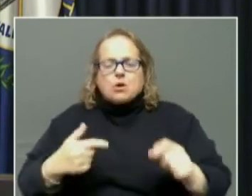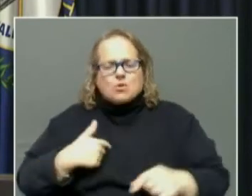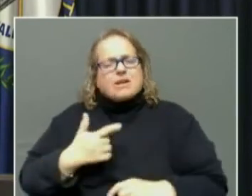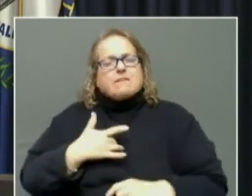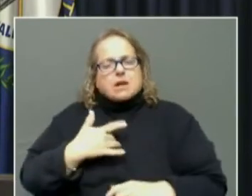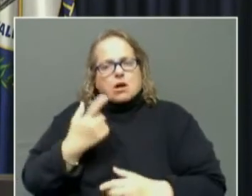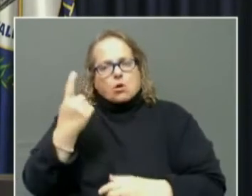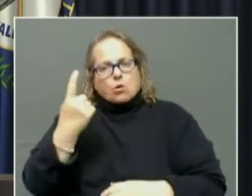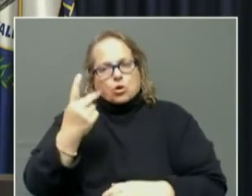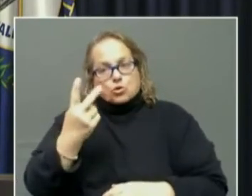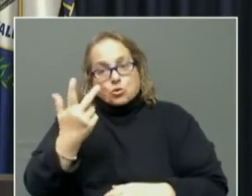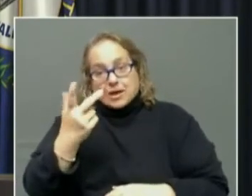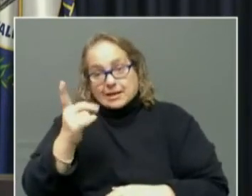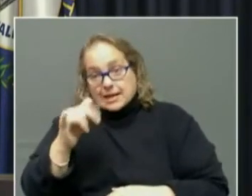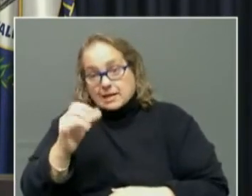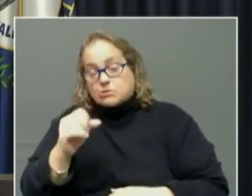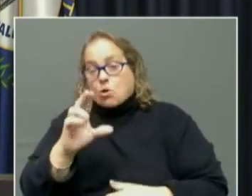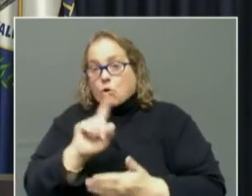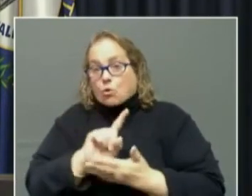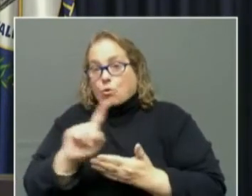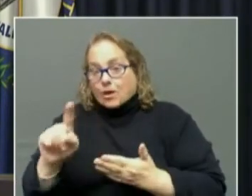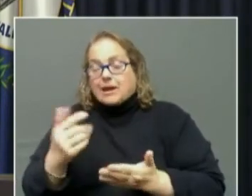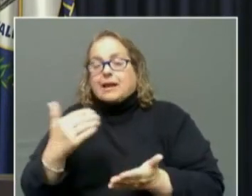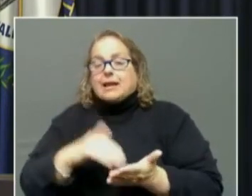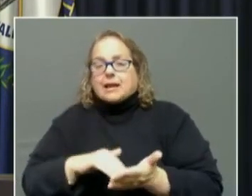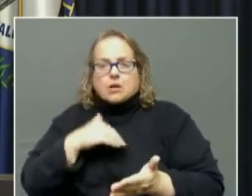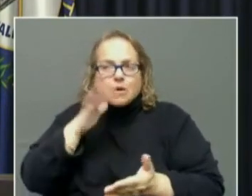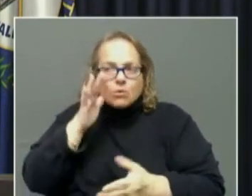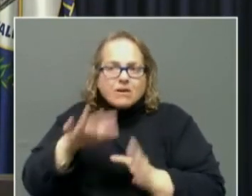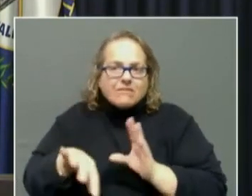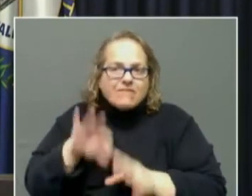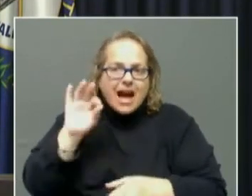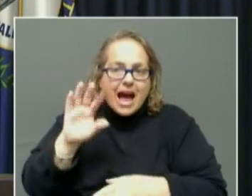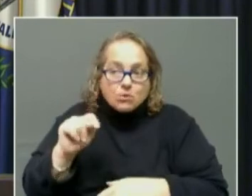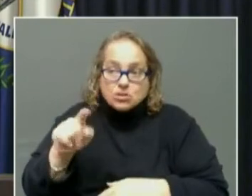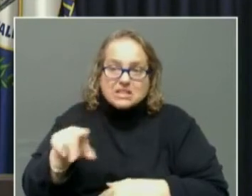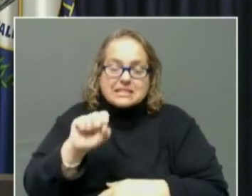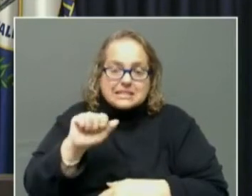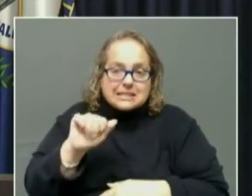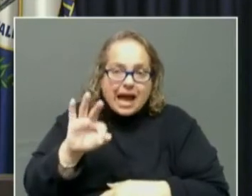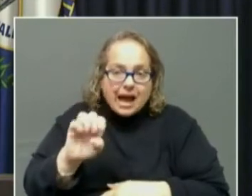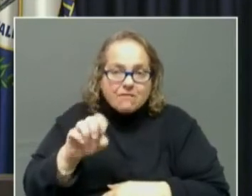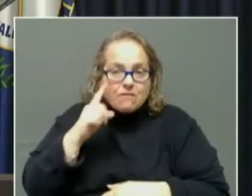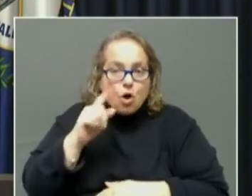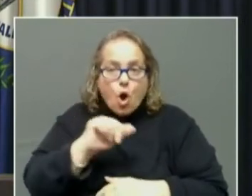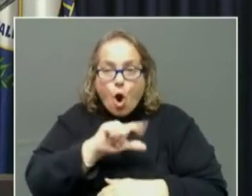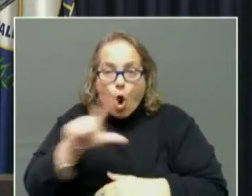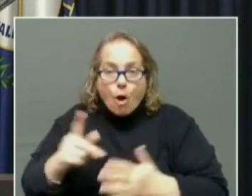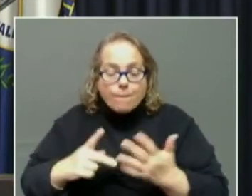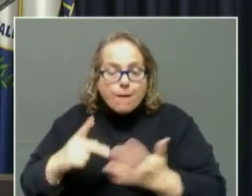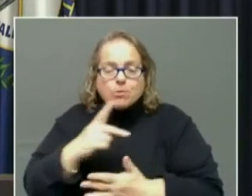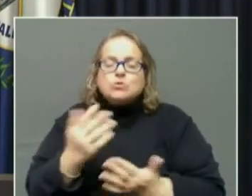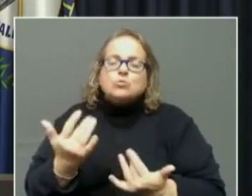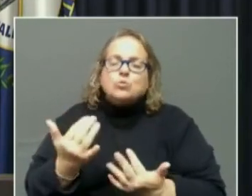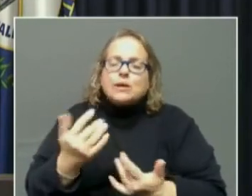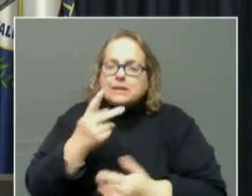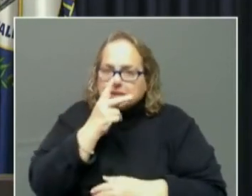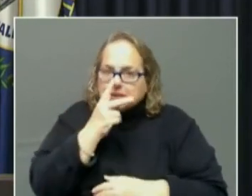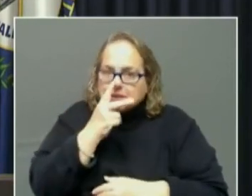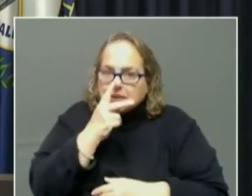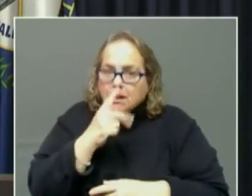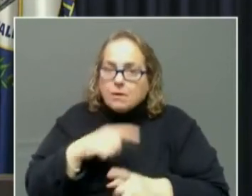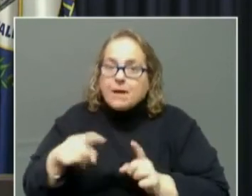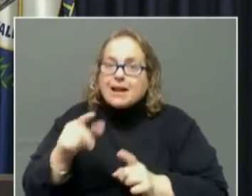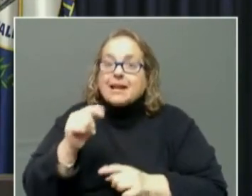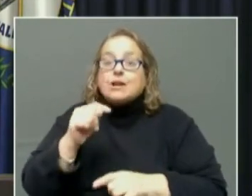again, we're going to get the news that this is safe for just about all populations. But it will increase the